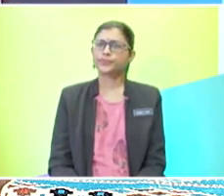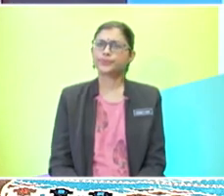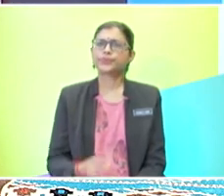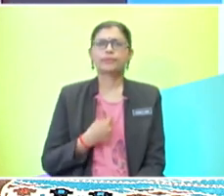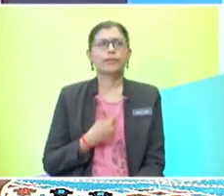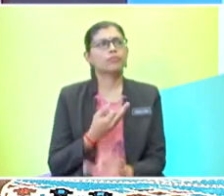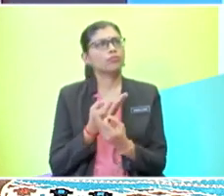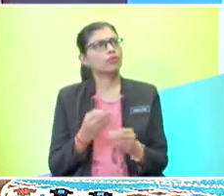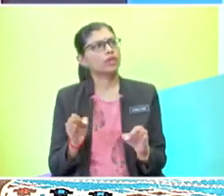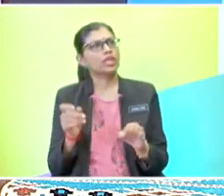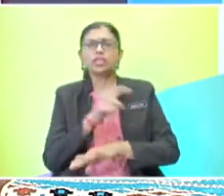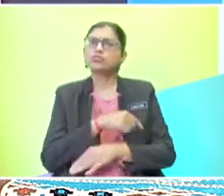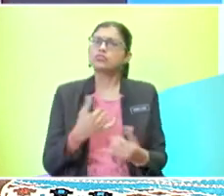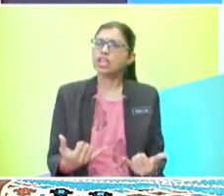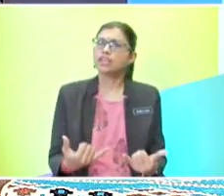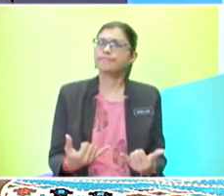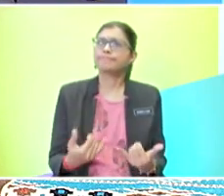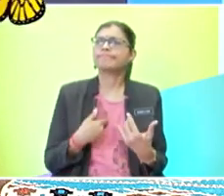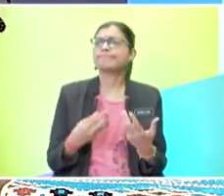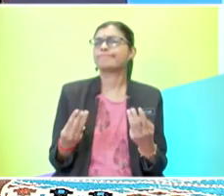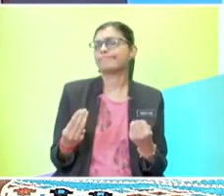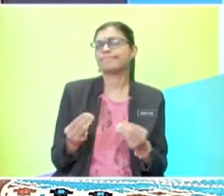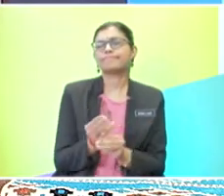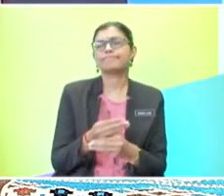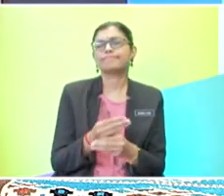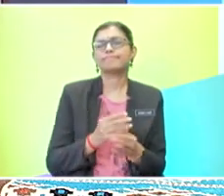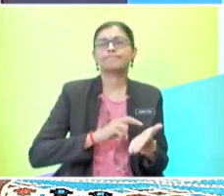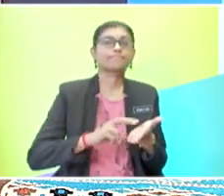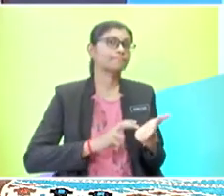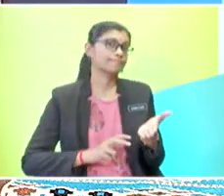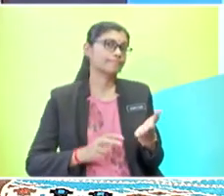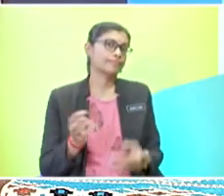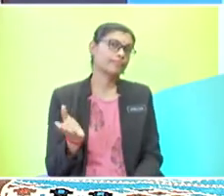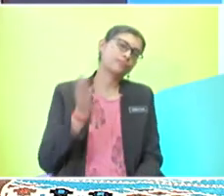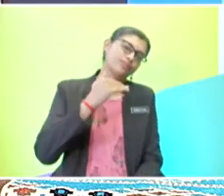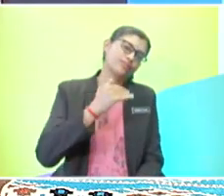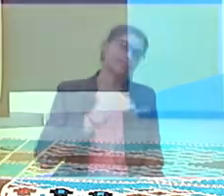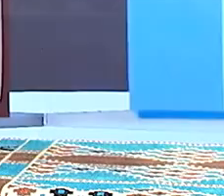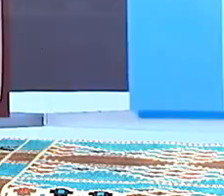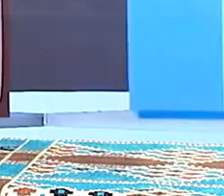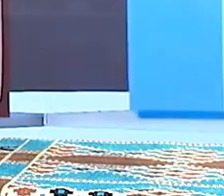Seems I'm free today. Why don't I make a pizza? Let's go.